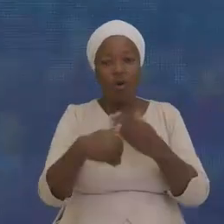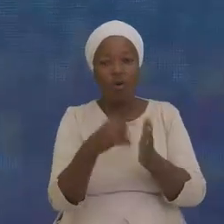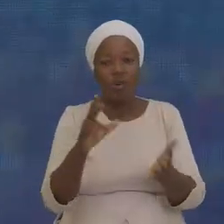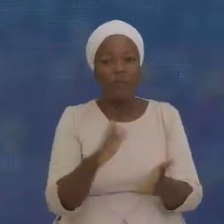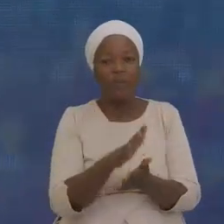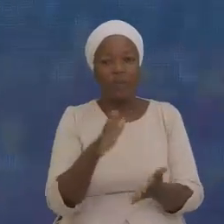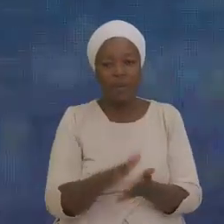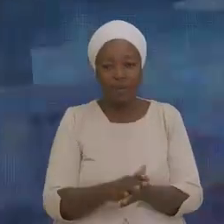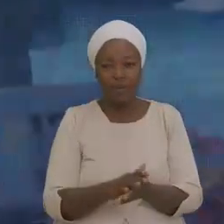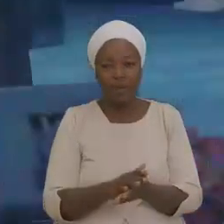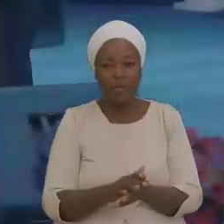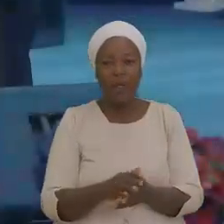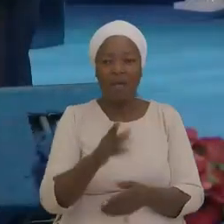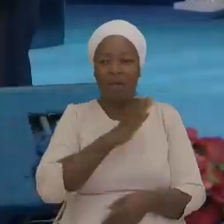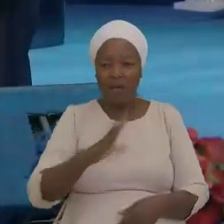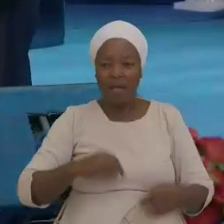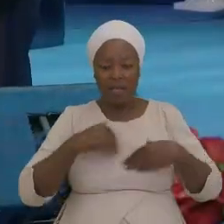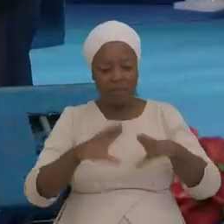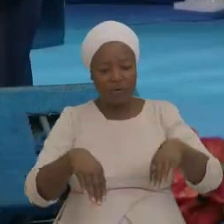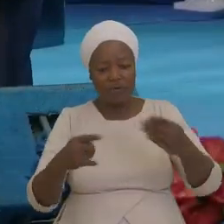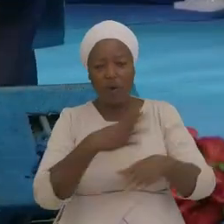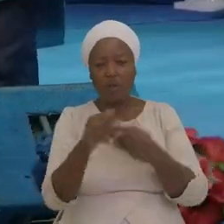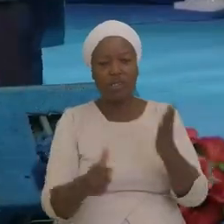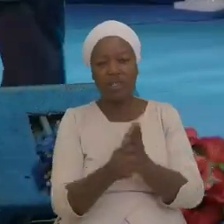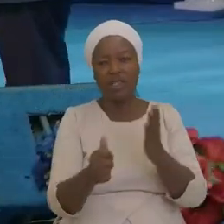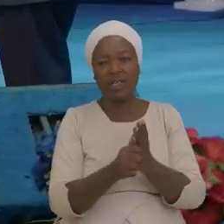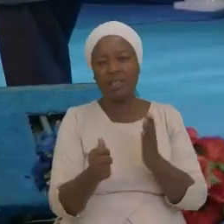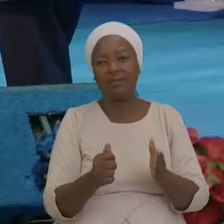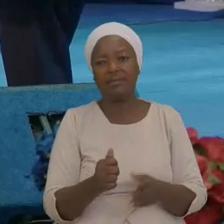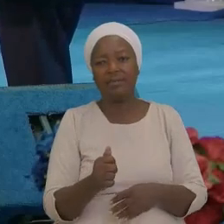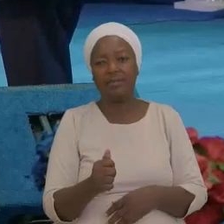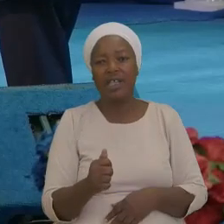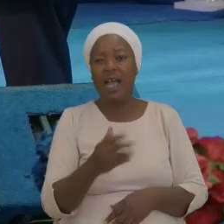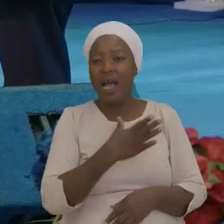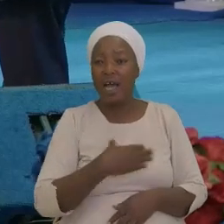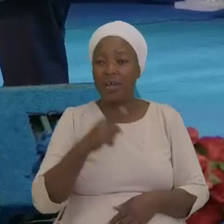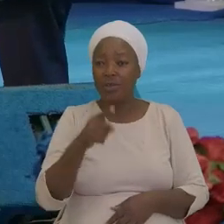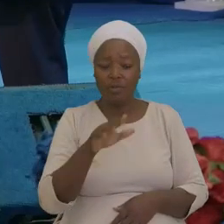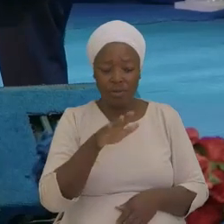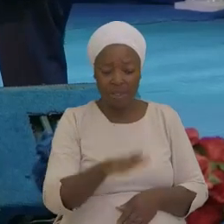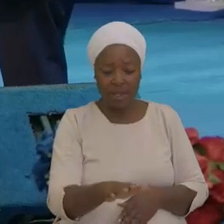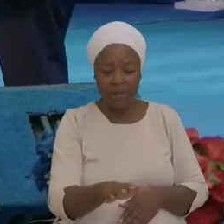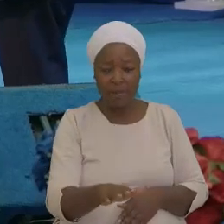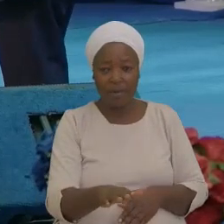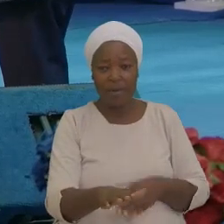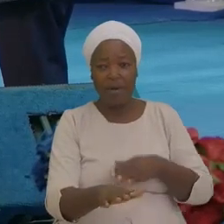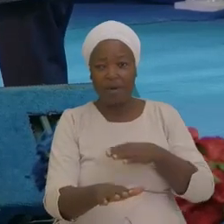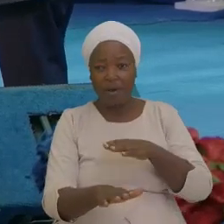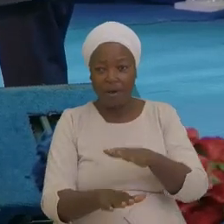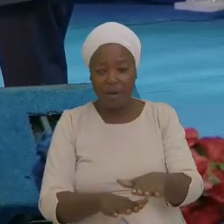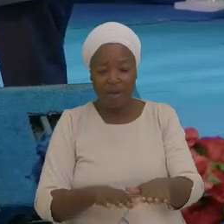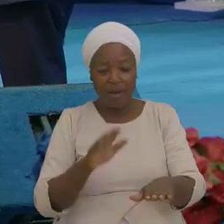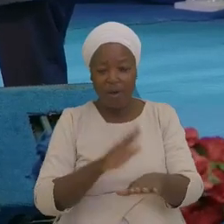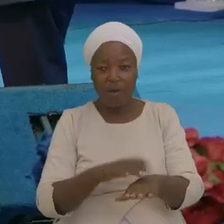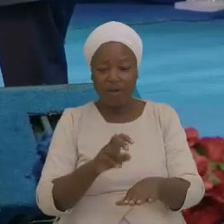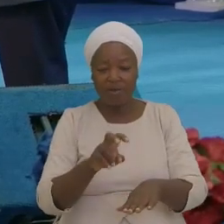Christ has produced all the tickets. And you step on the stairs that